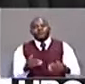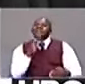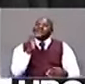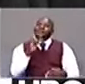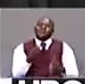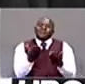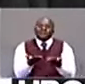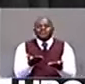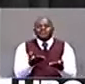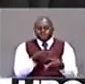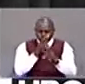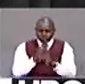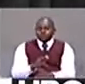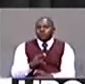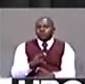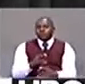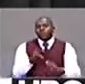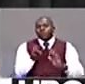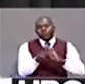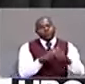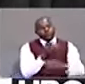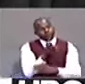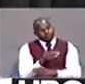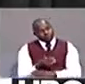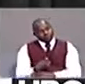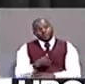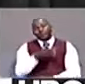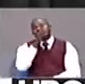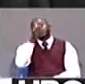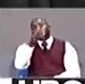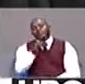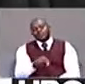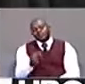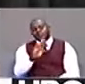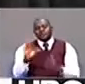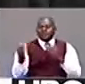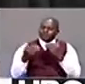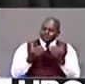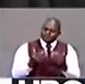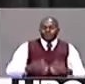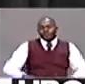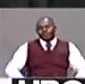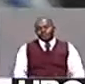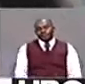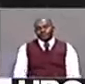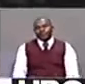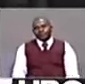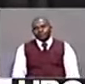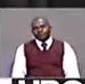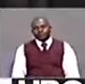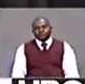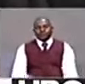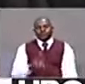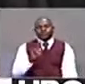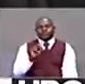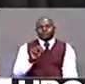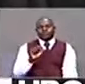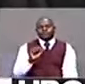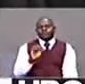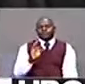that, Right Honourable Prime Minister, we are just deceiving the nation. I thank you. Thank you very much, Honourable Nambeshe,